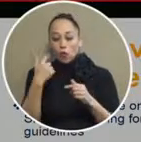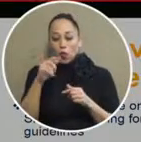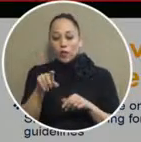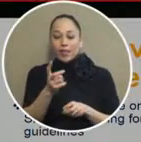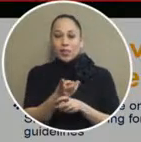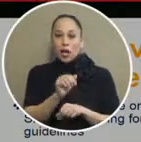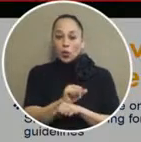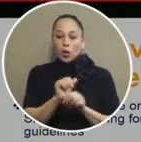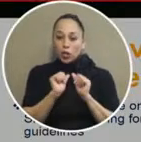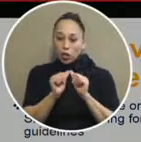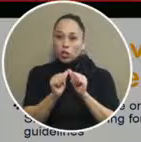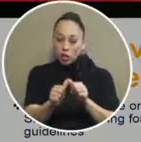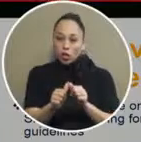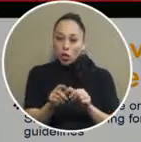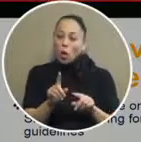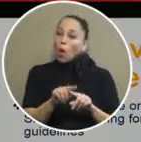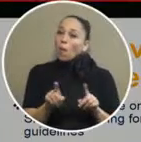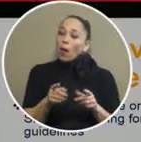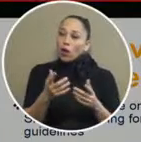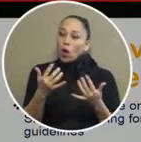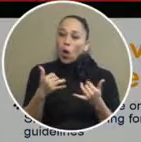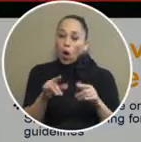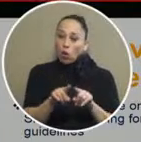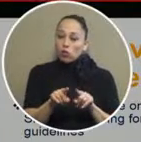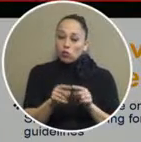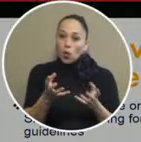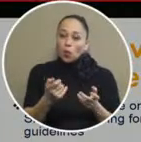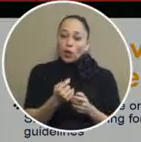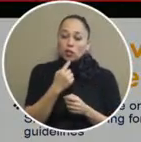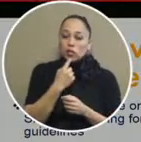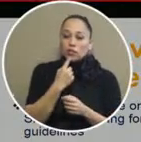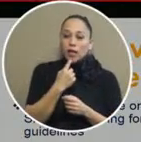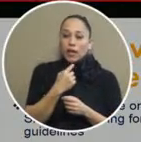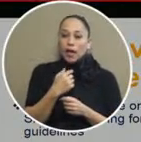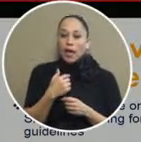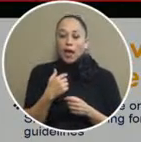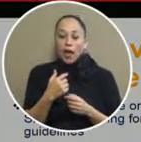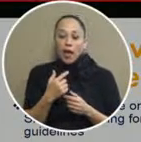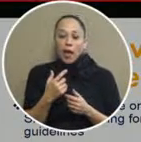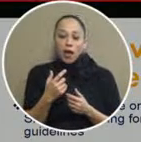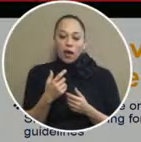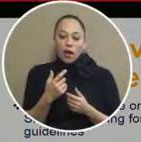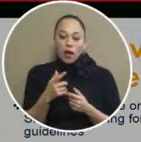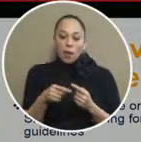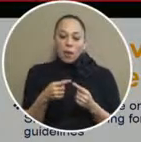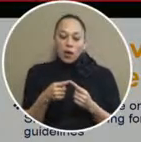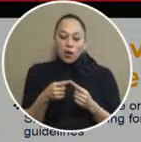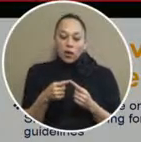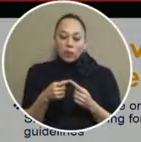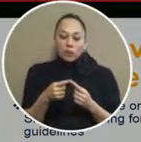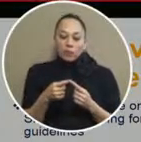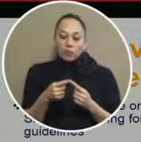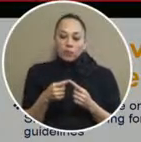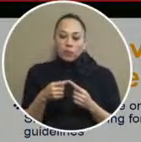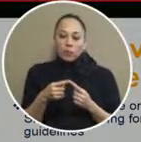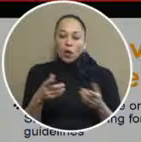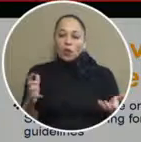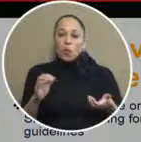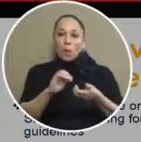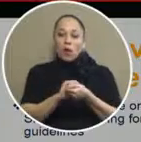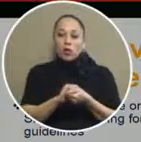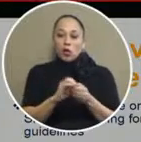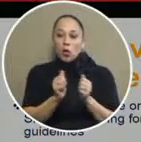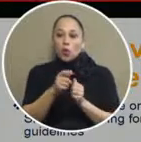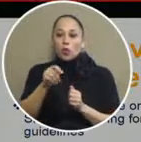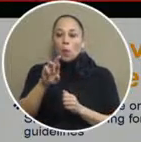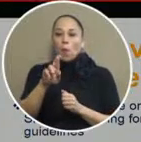forward. But I would be remiss also if I didn't harken back to the partnership with the Parks